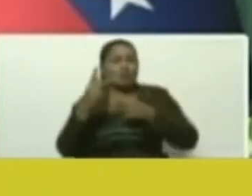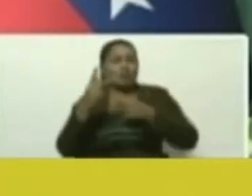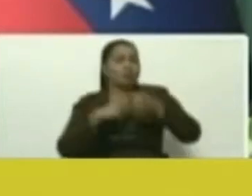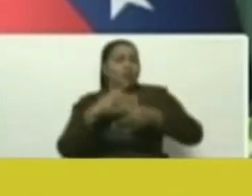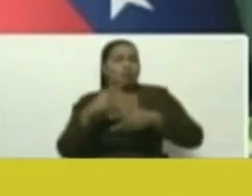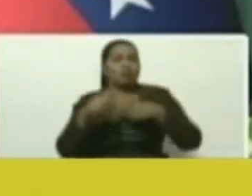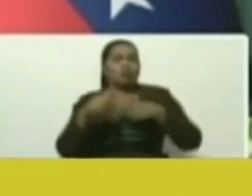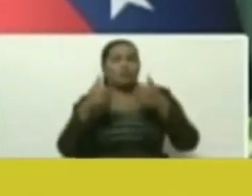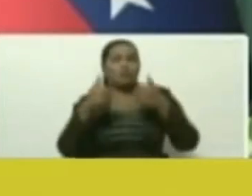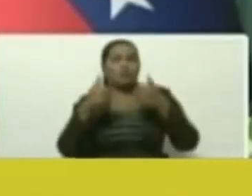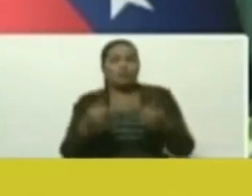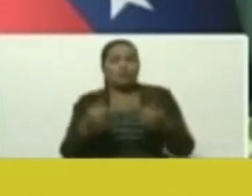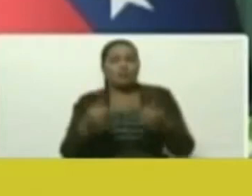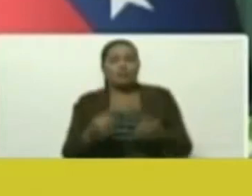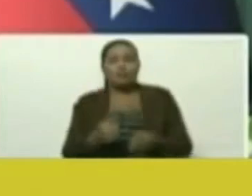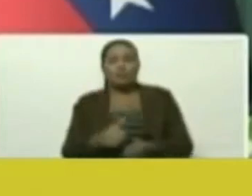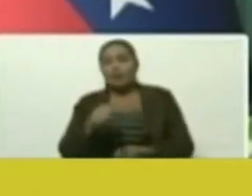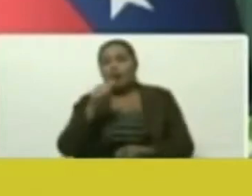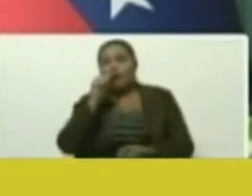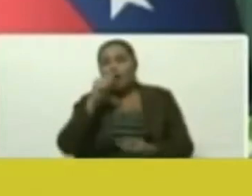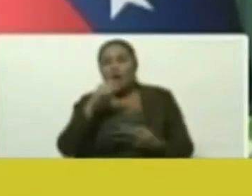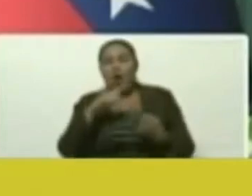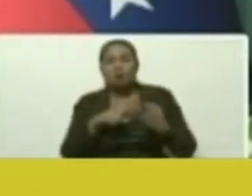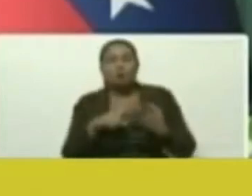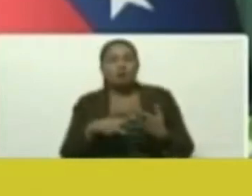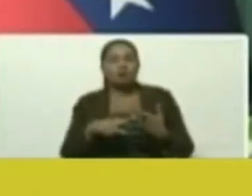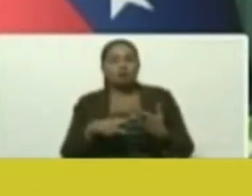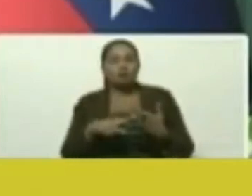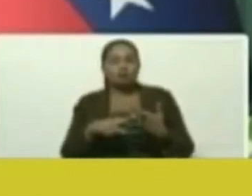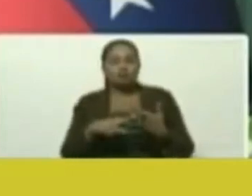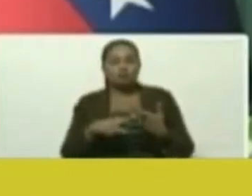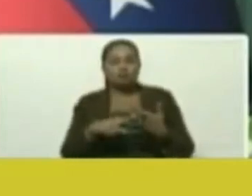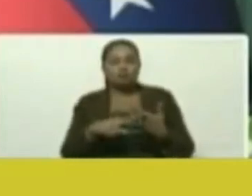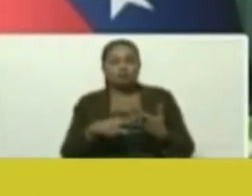We have several hectares to produce